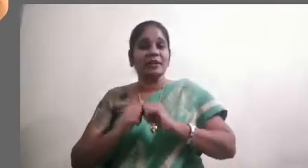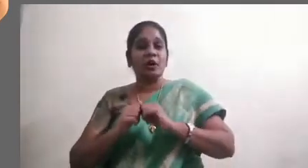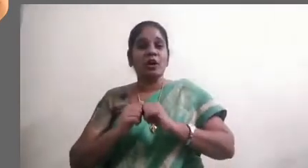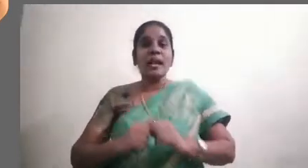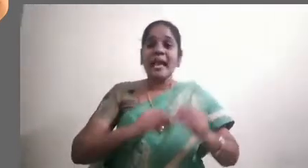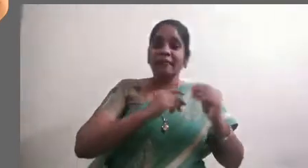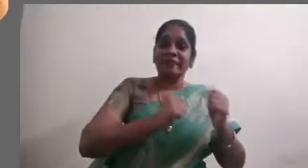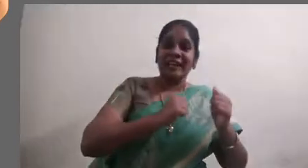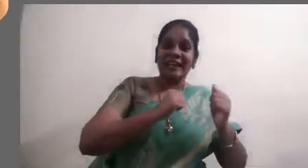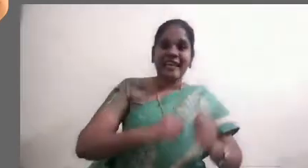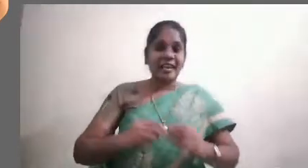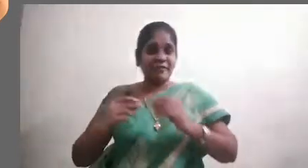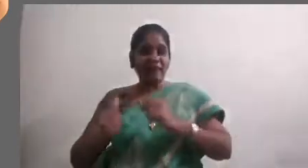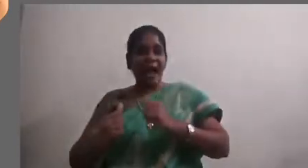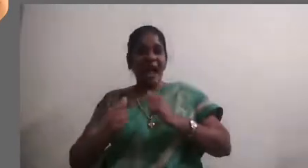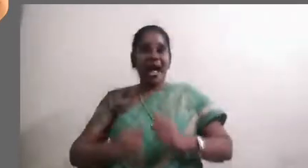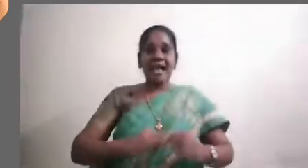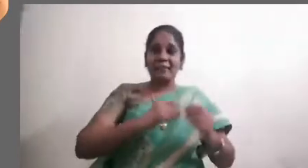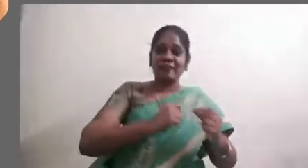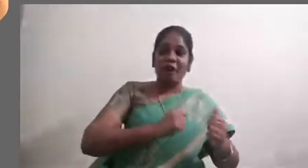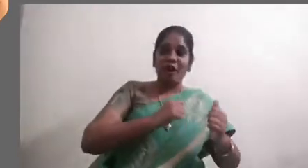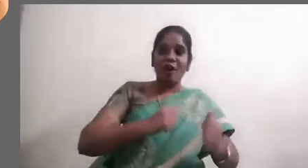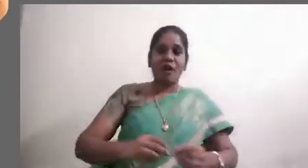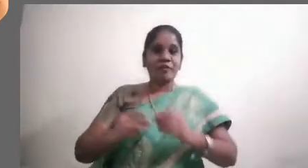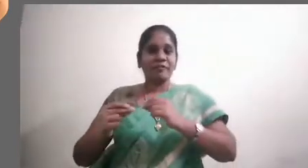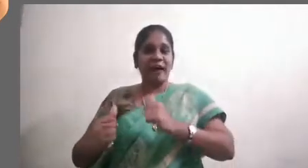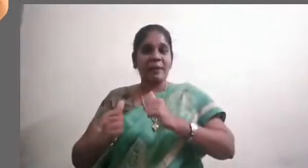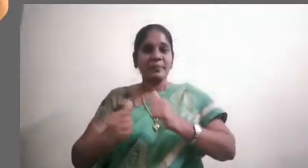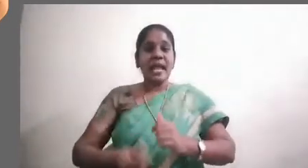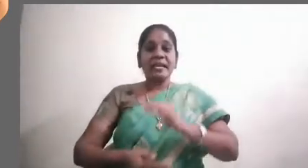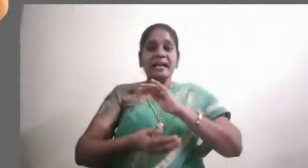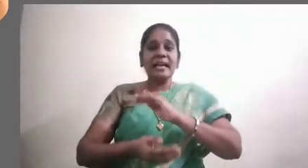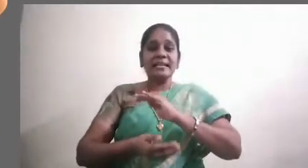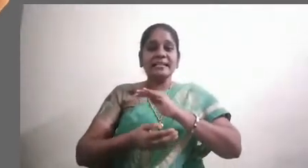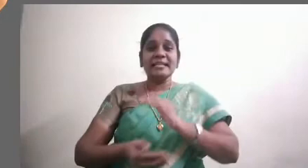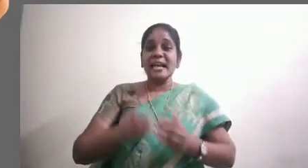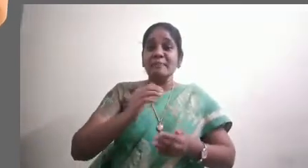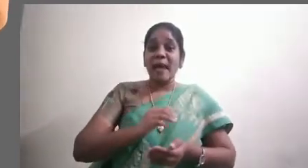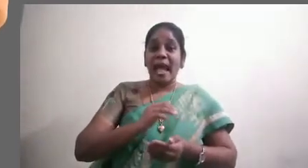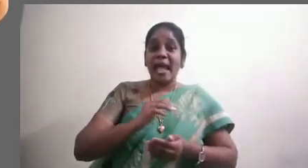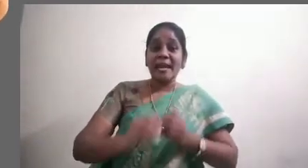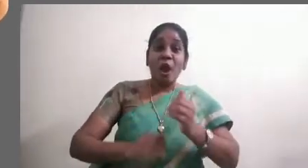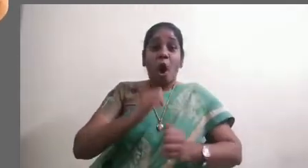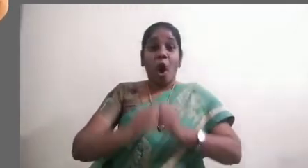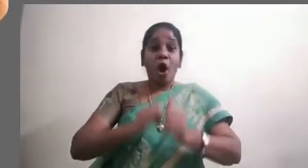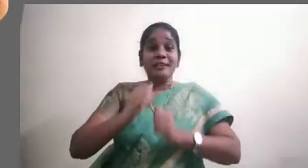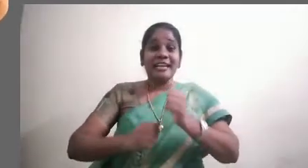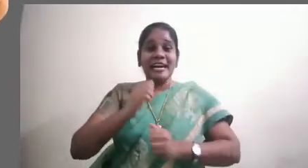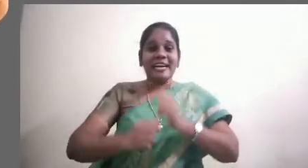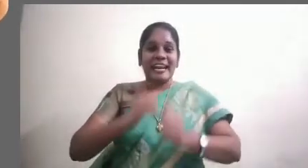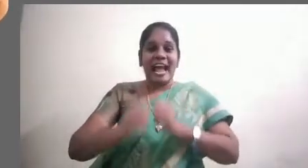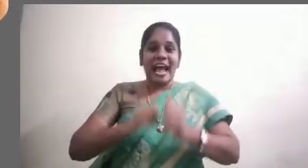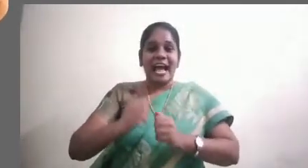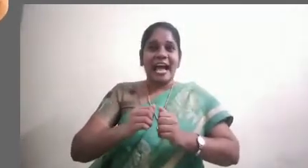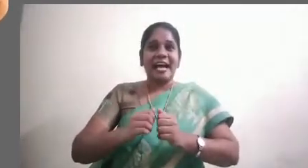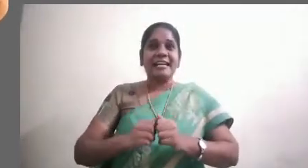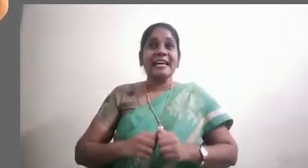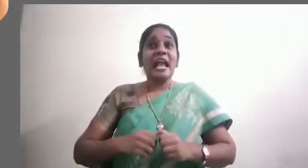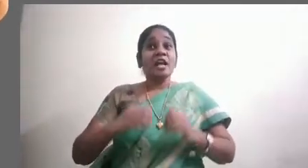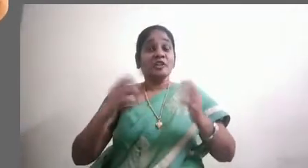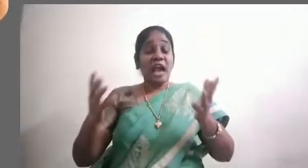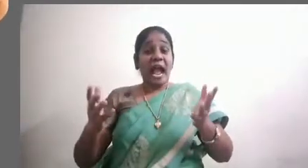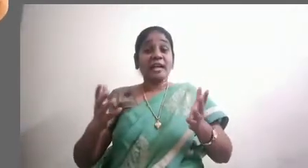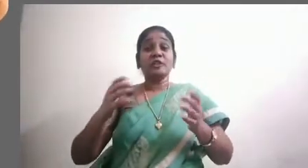once sold. Fee, fi, fo, fum, the little man on the